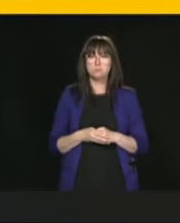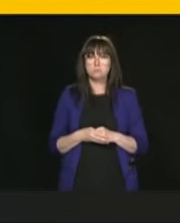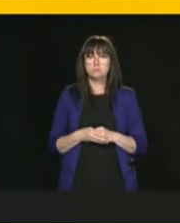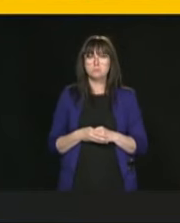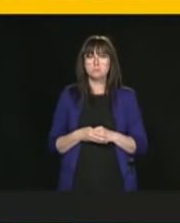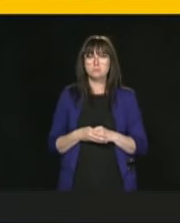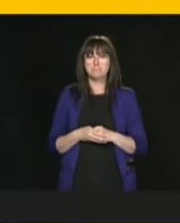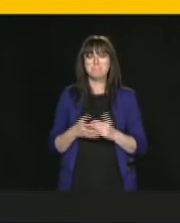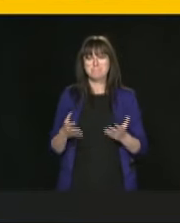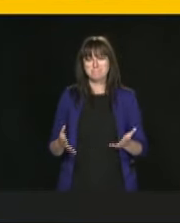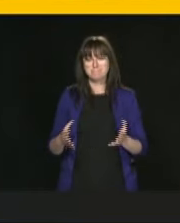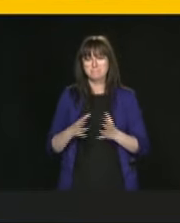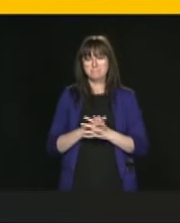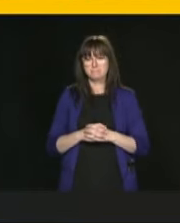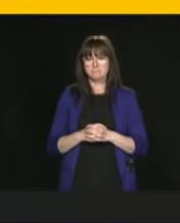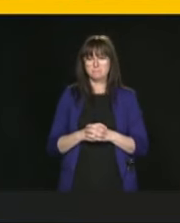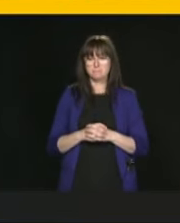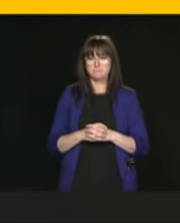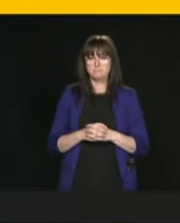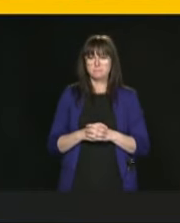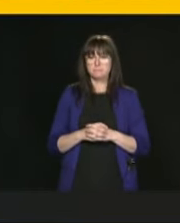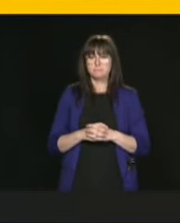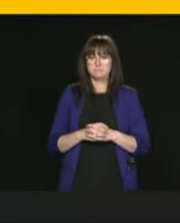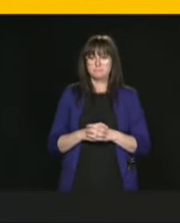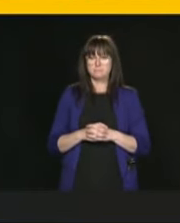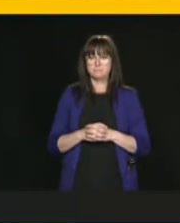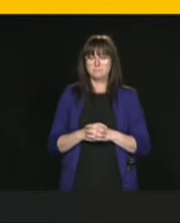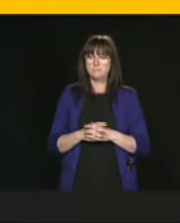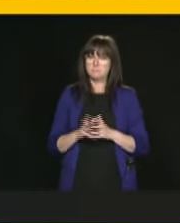I think that is very clear to our